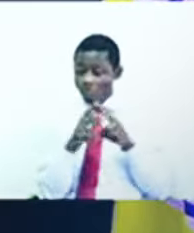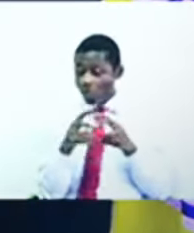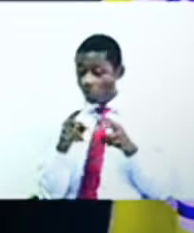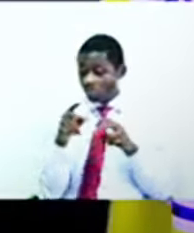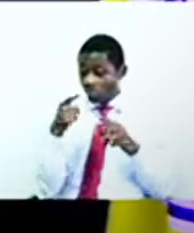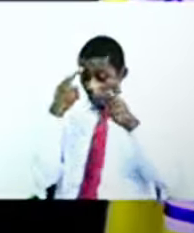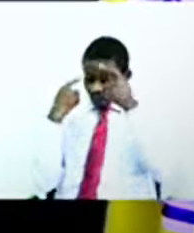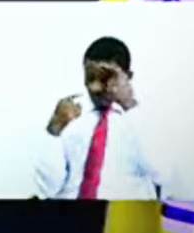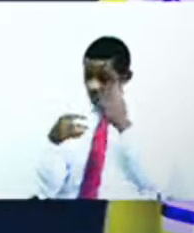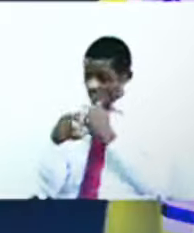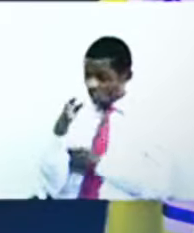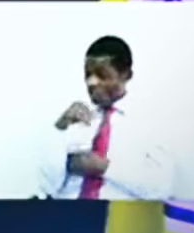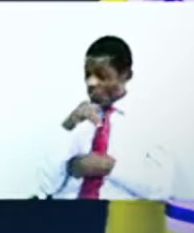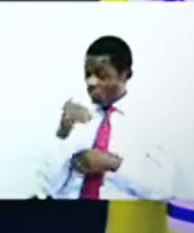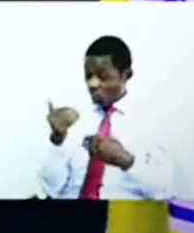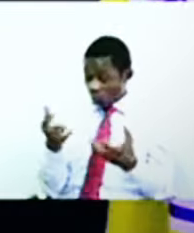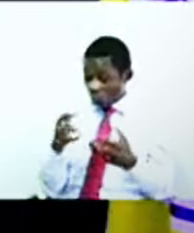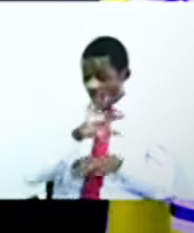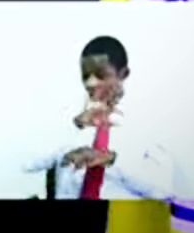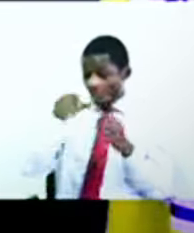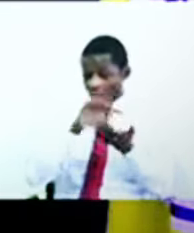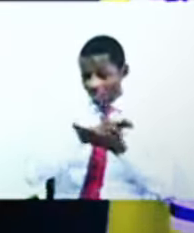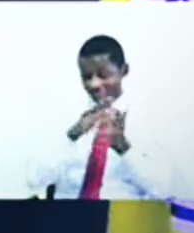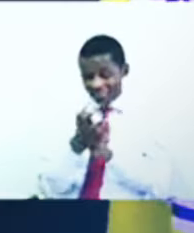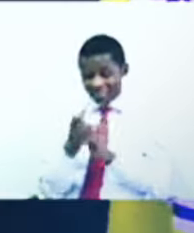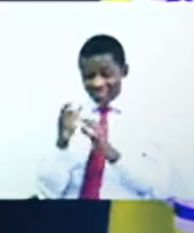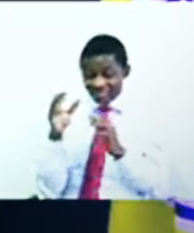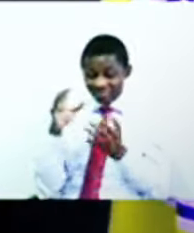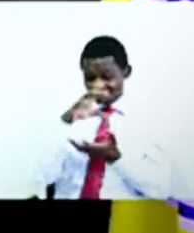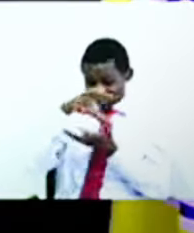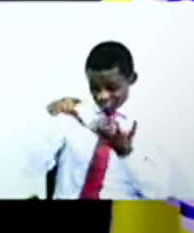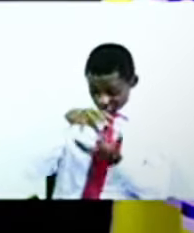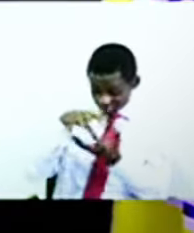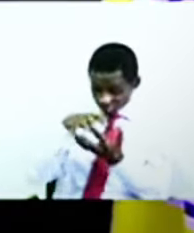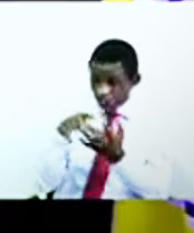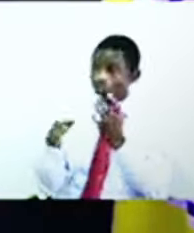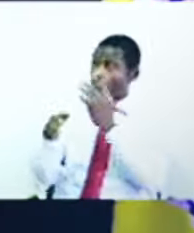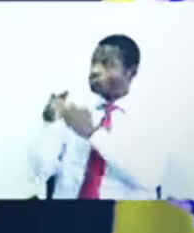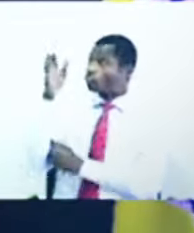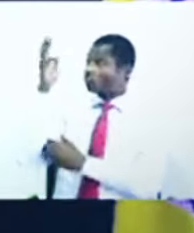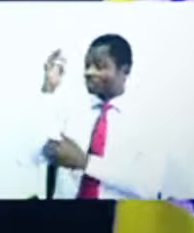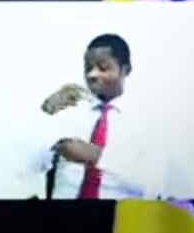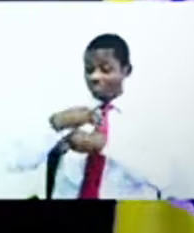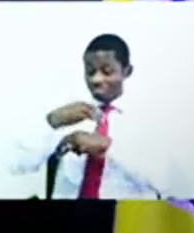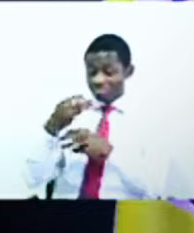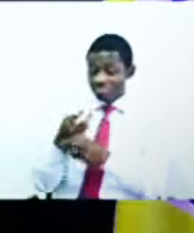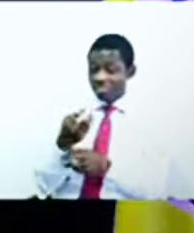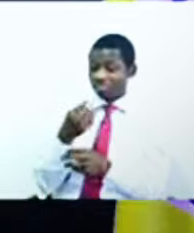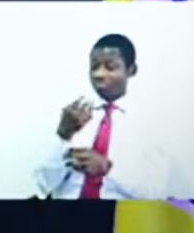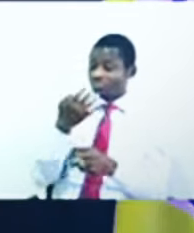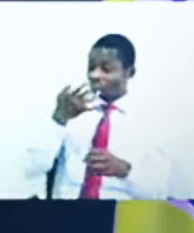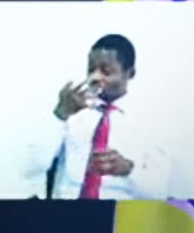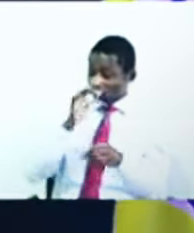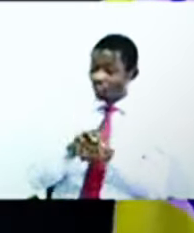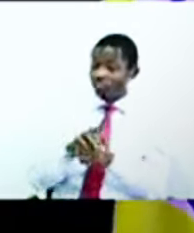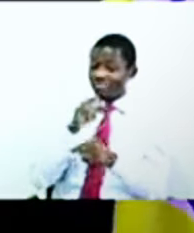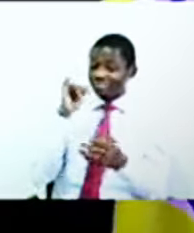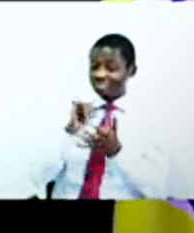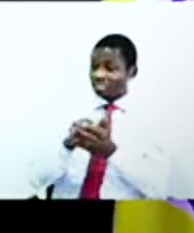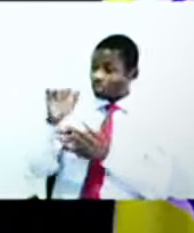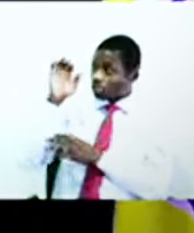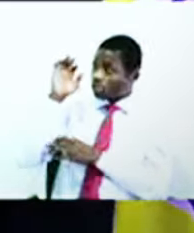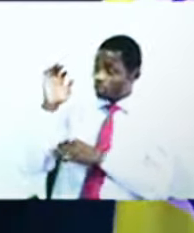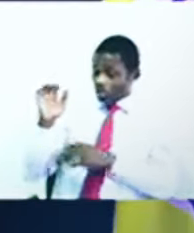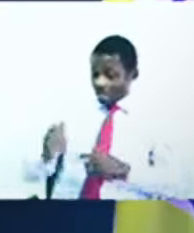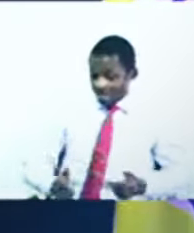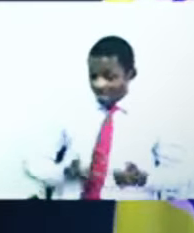Onyame ekantam edidi adanse. That eternal life is in his son. Say dan kwano ewo ne ba no. And